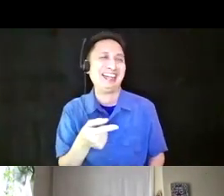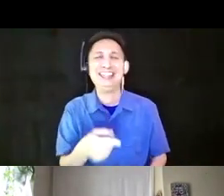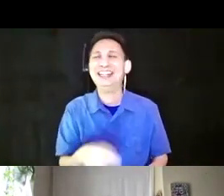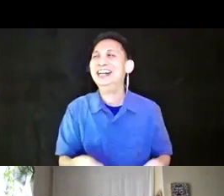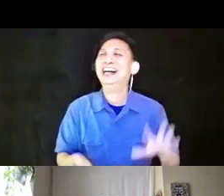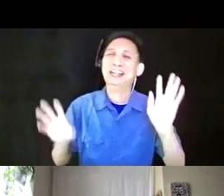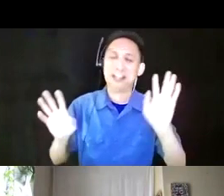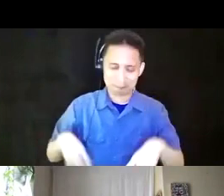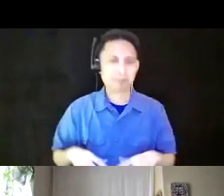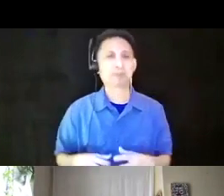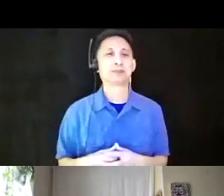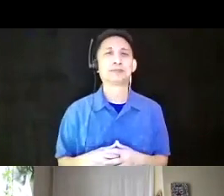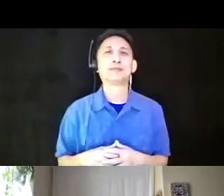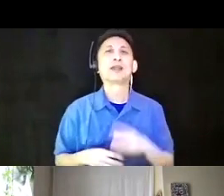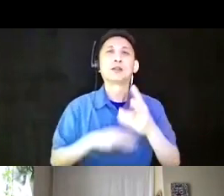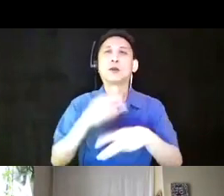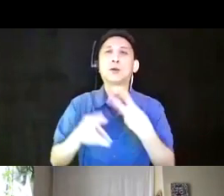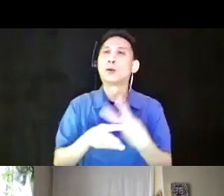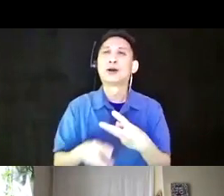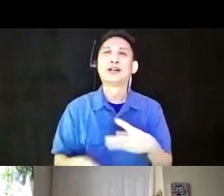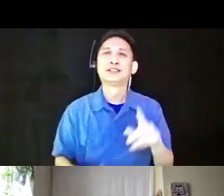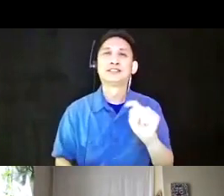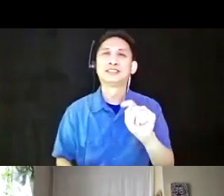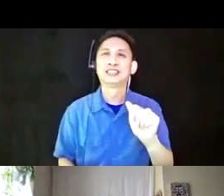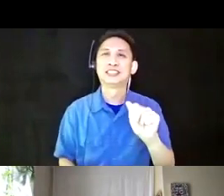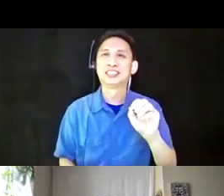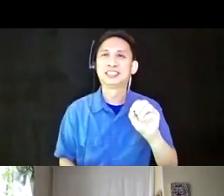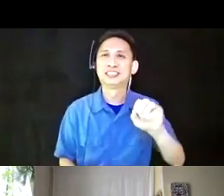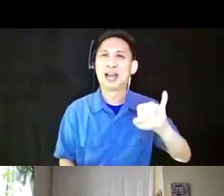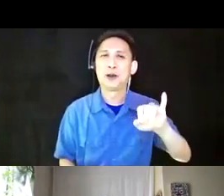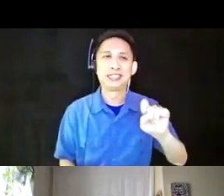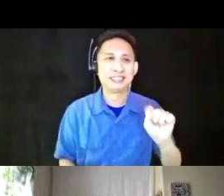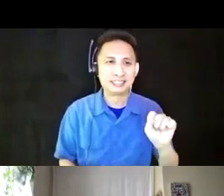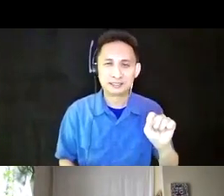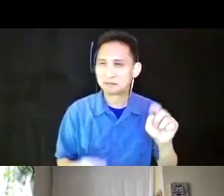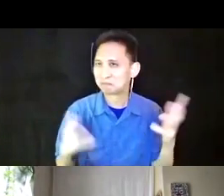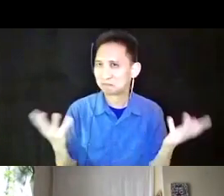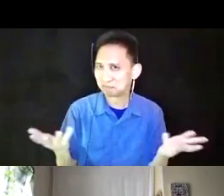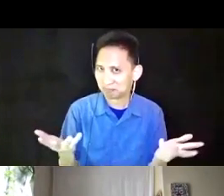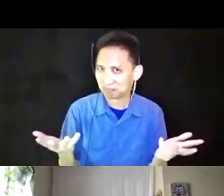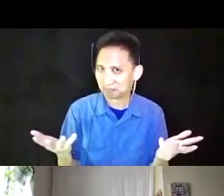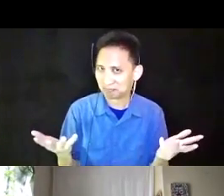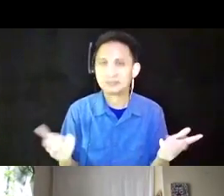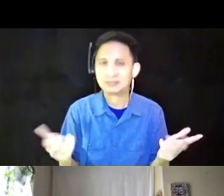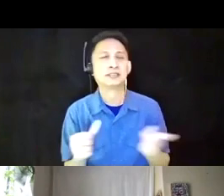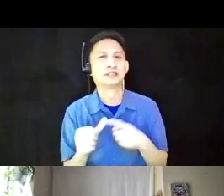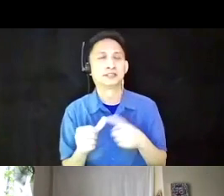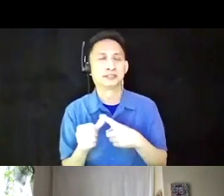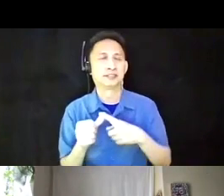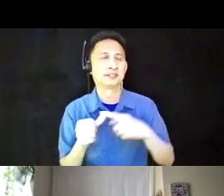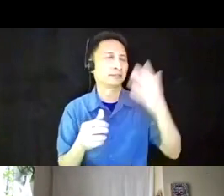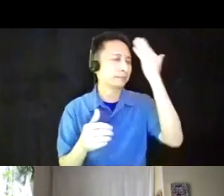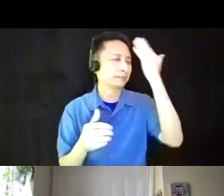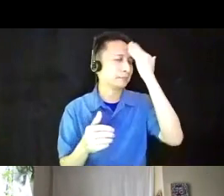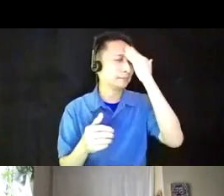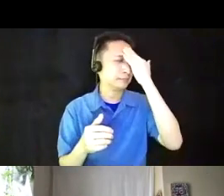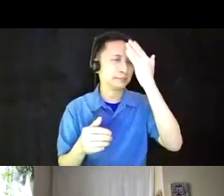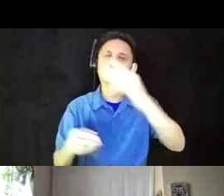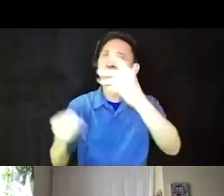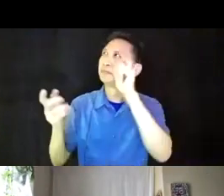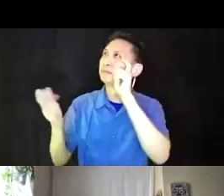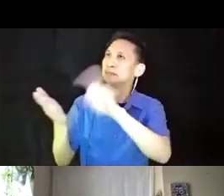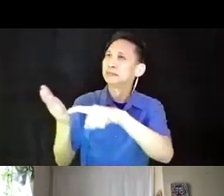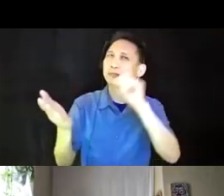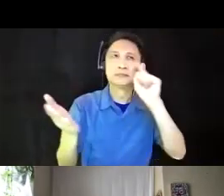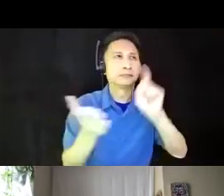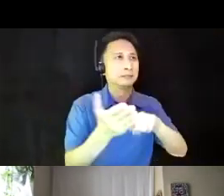So the world of the Taoist is really always acknowledging the interaction of the microcosm